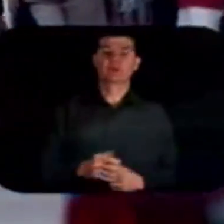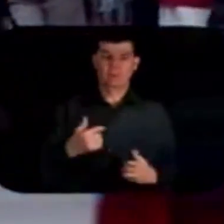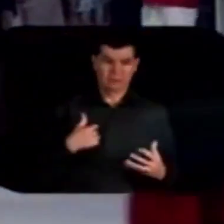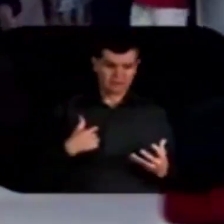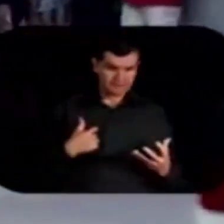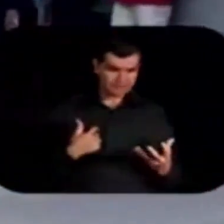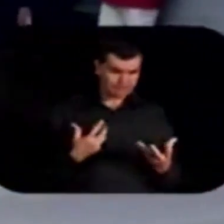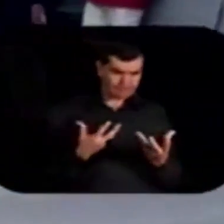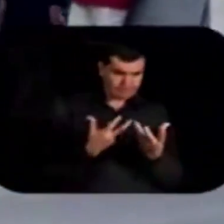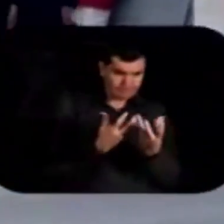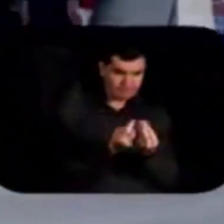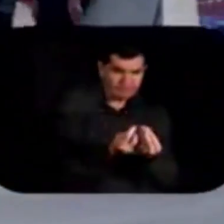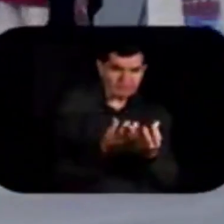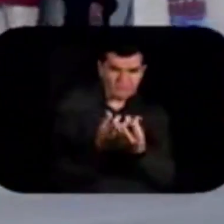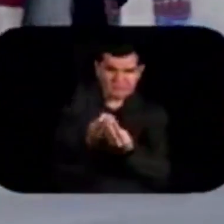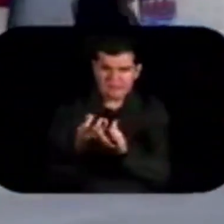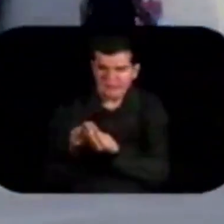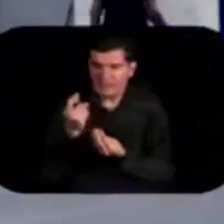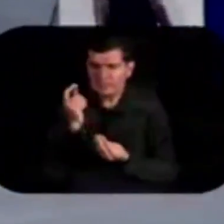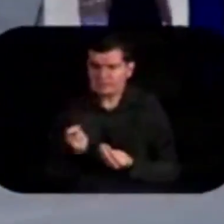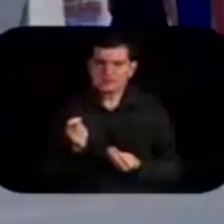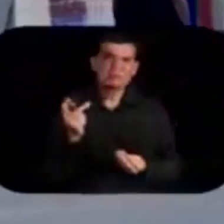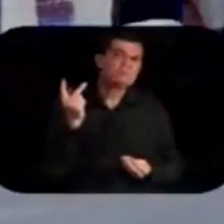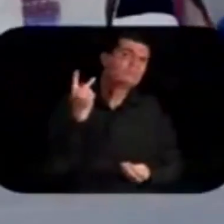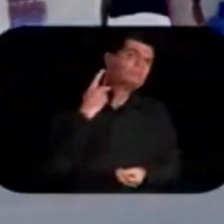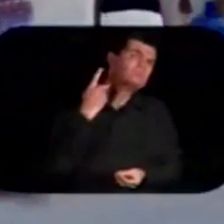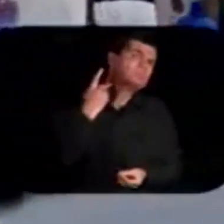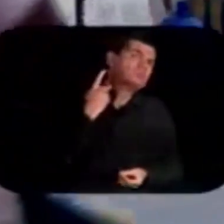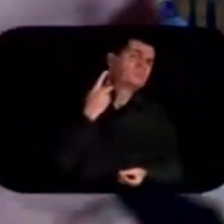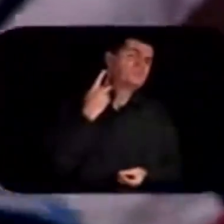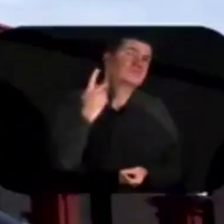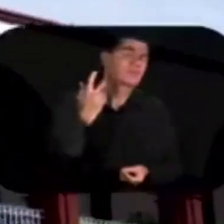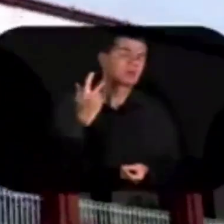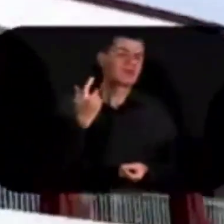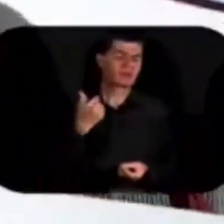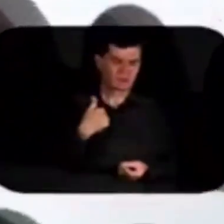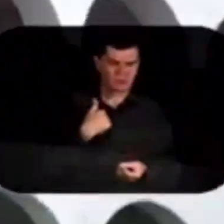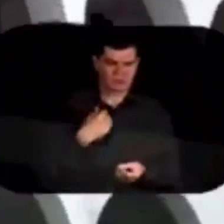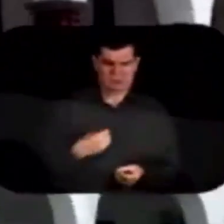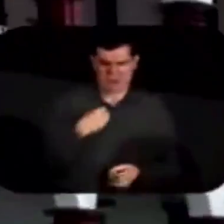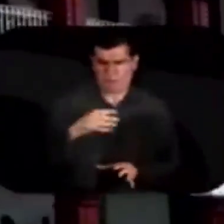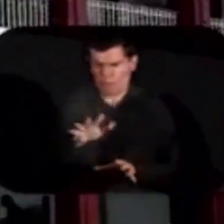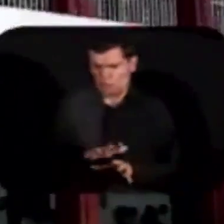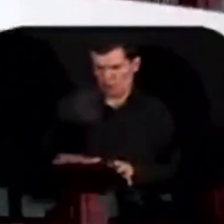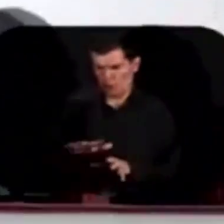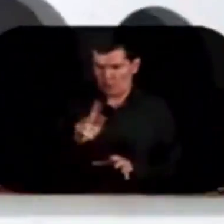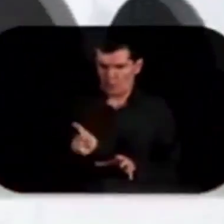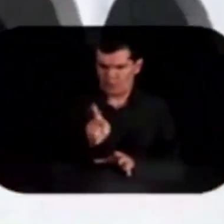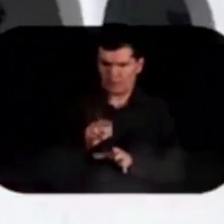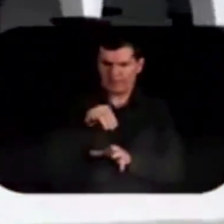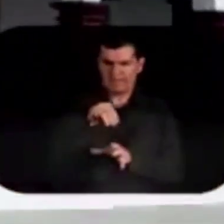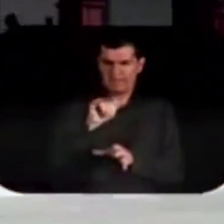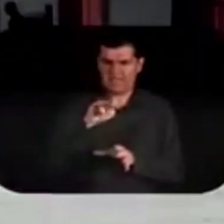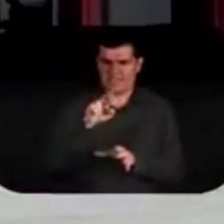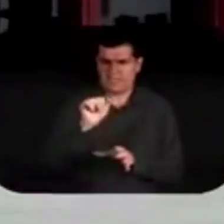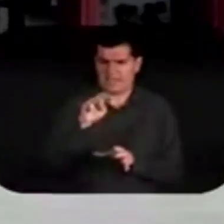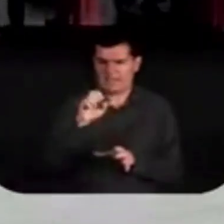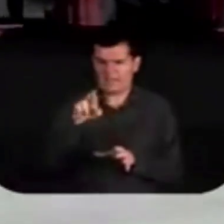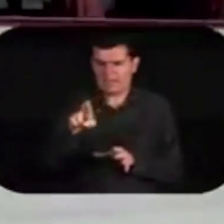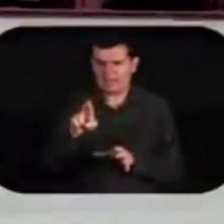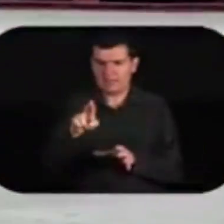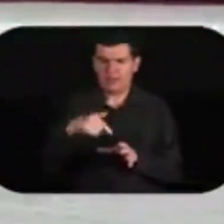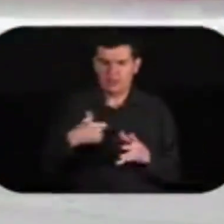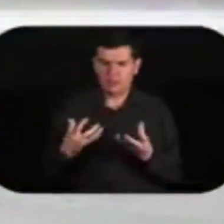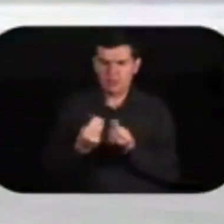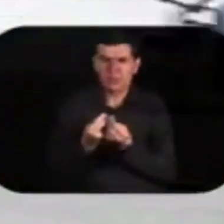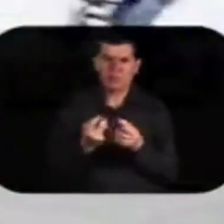So involve myself in politics. I live in a community which is